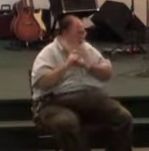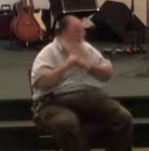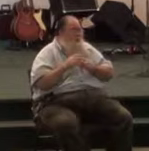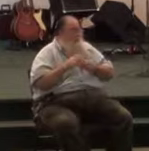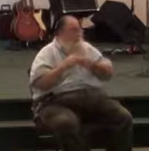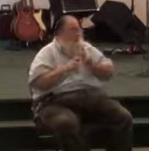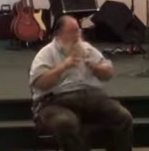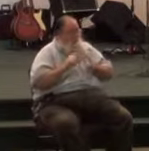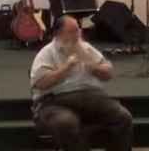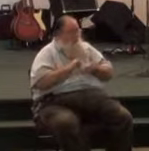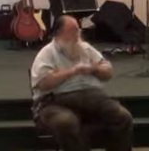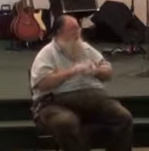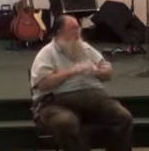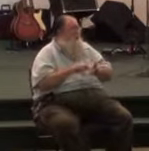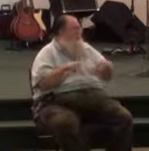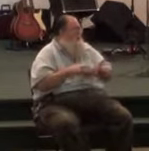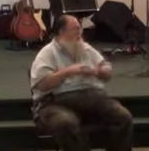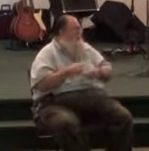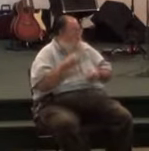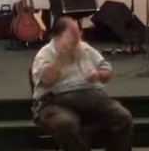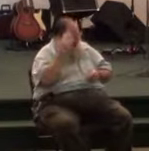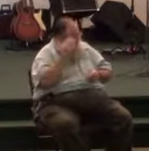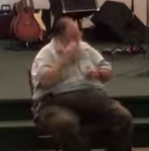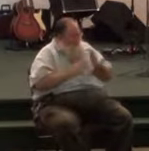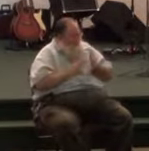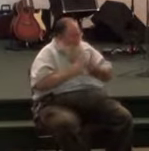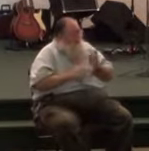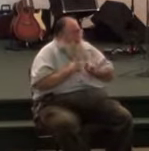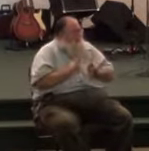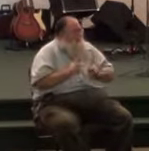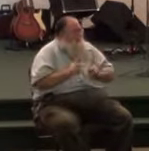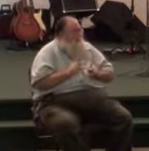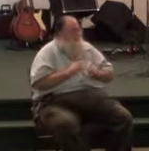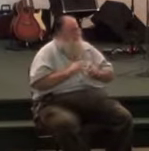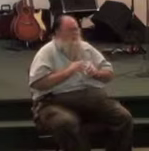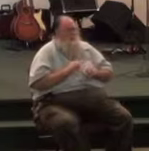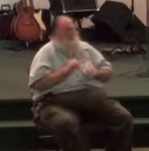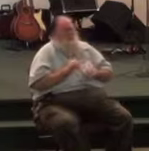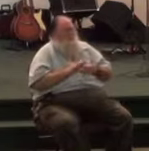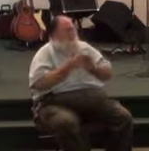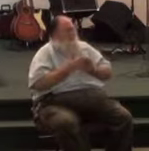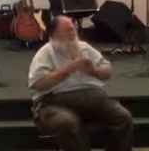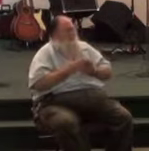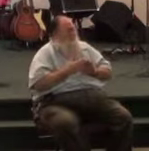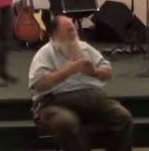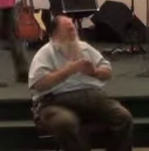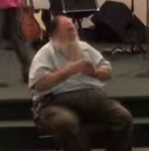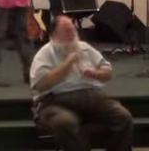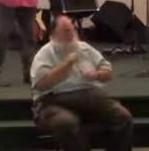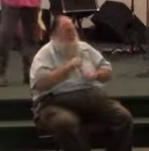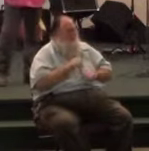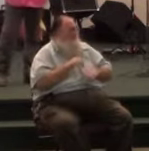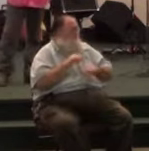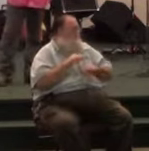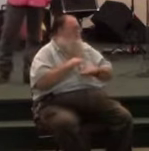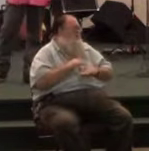to that place. And I know there are some people in here that get discontented with me once in a while for preaching a